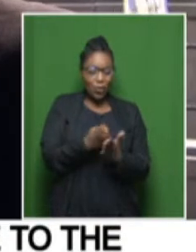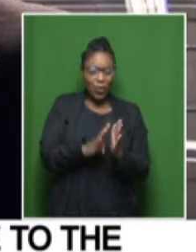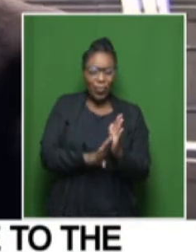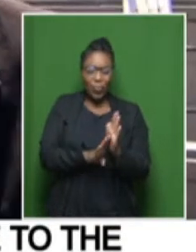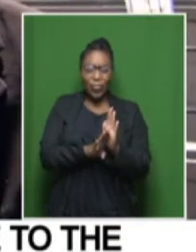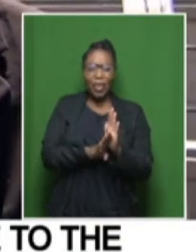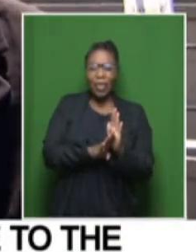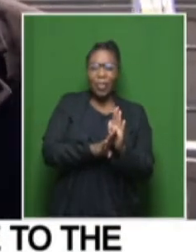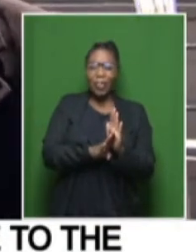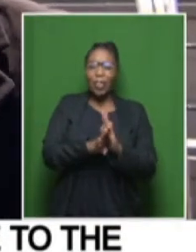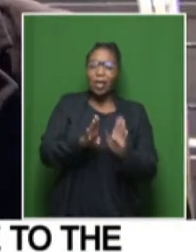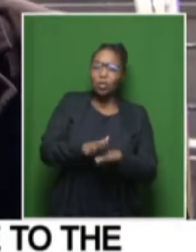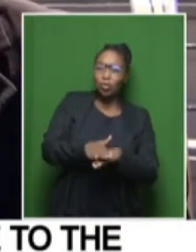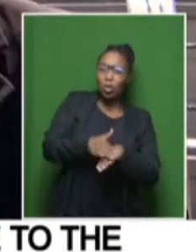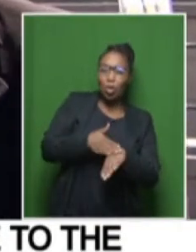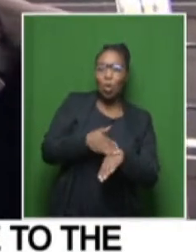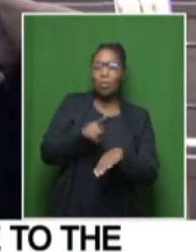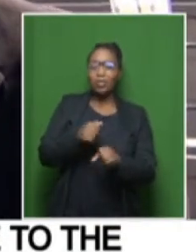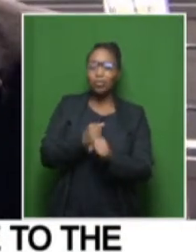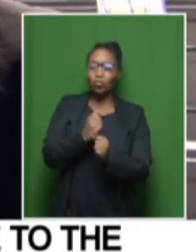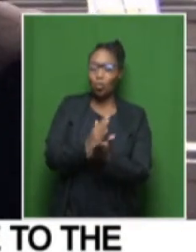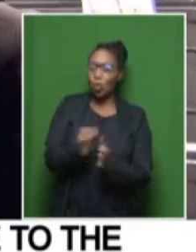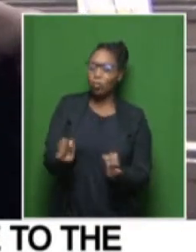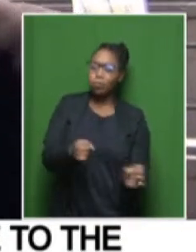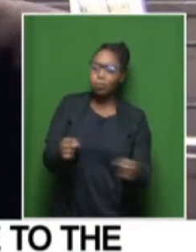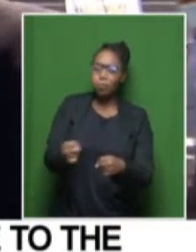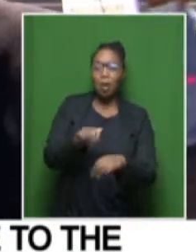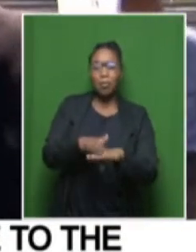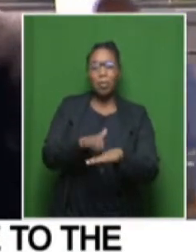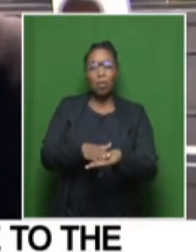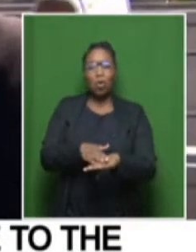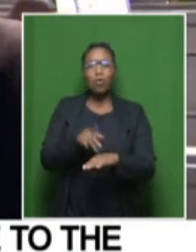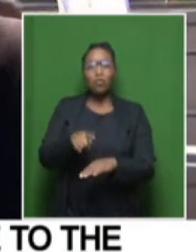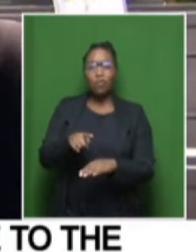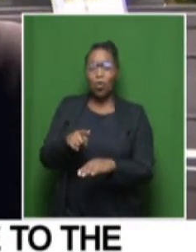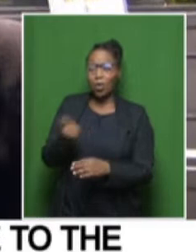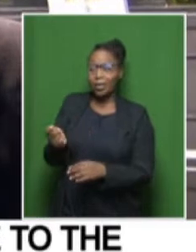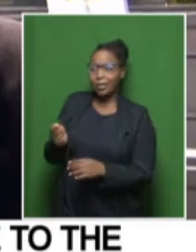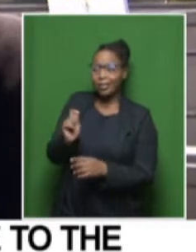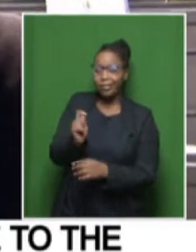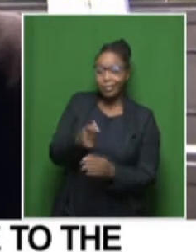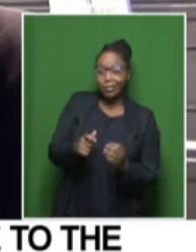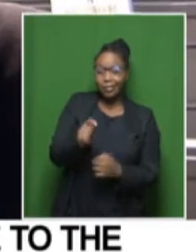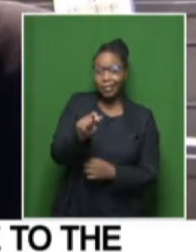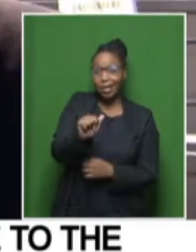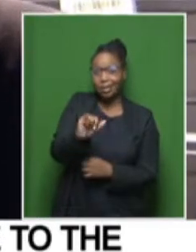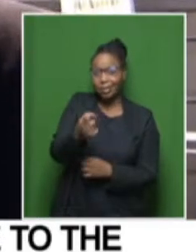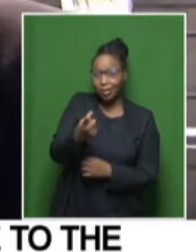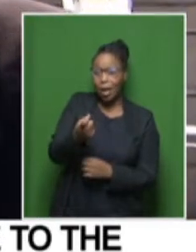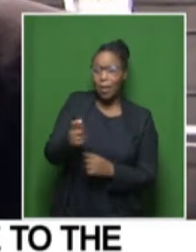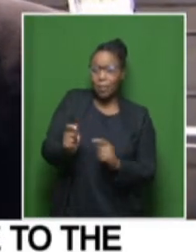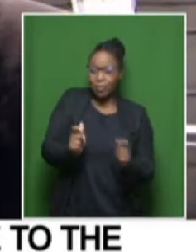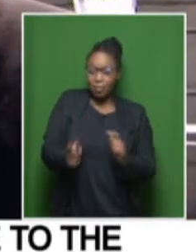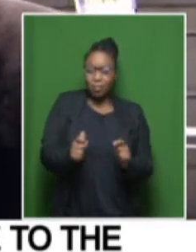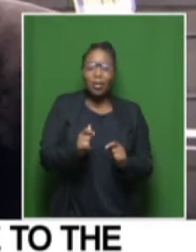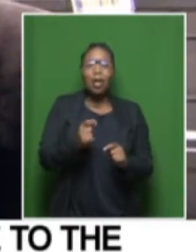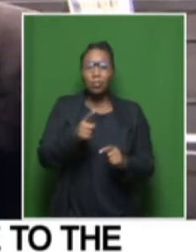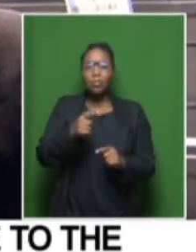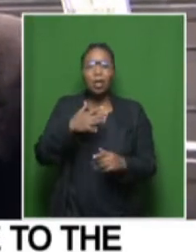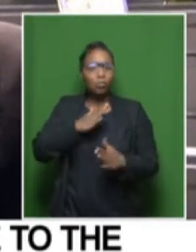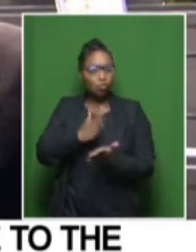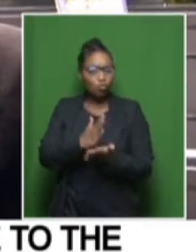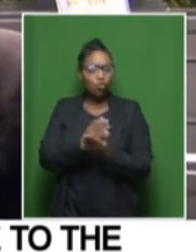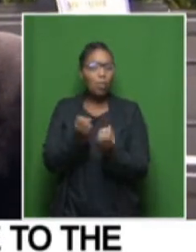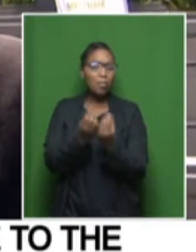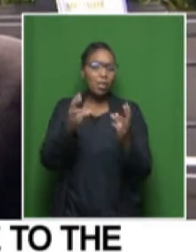job creation and to increase our tax base. But all in all, I think the budget will be well received by many people in South